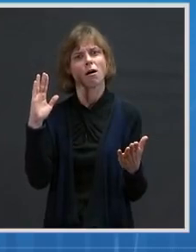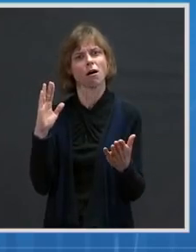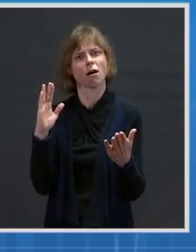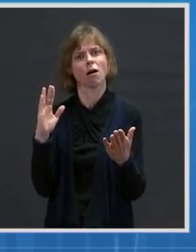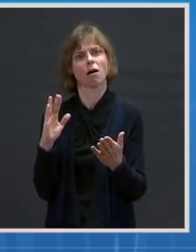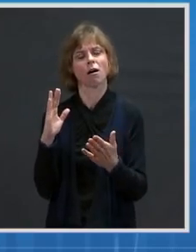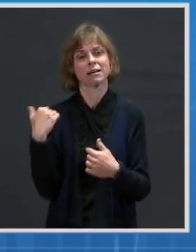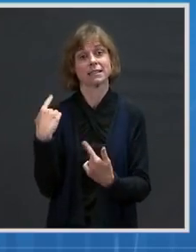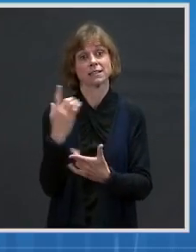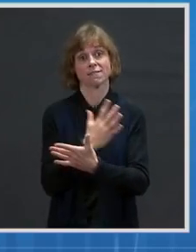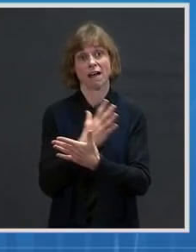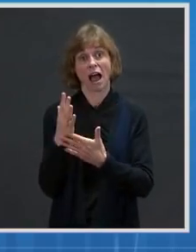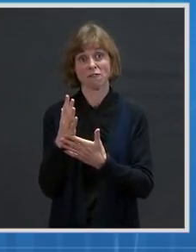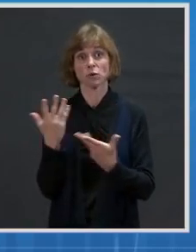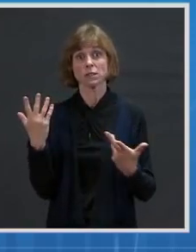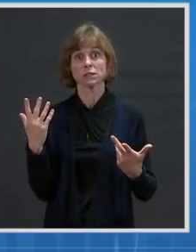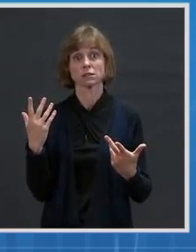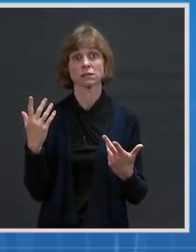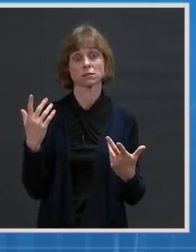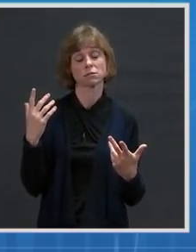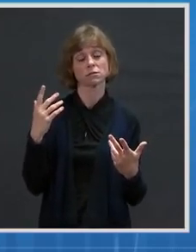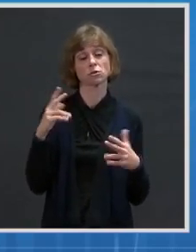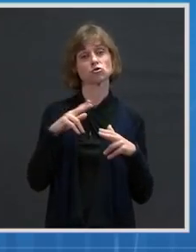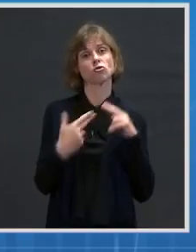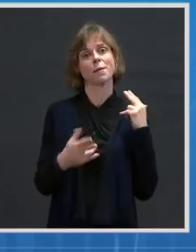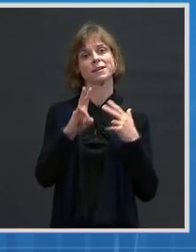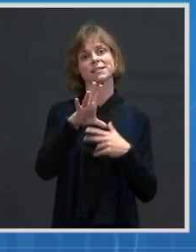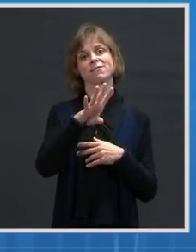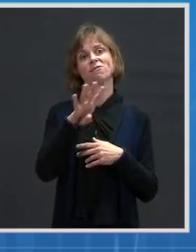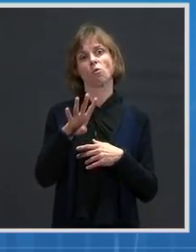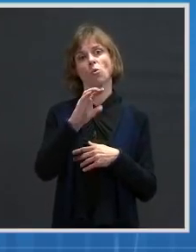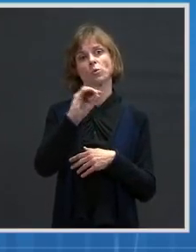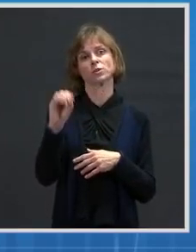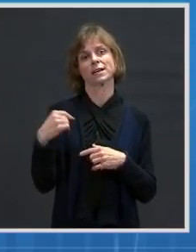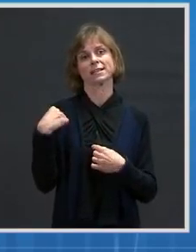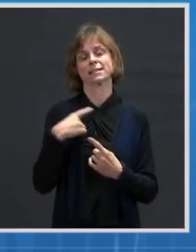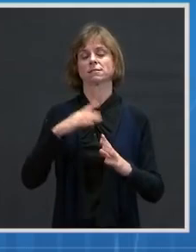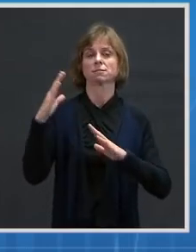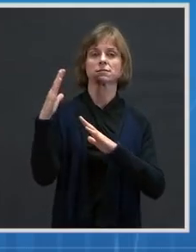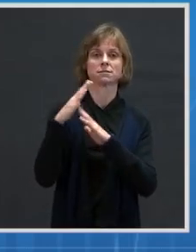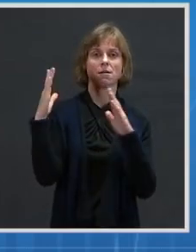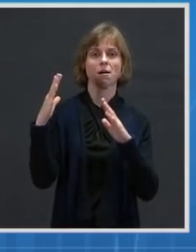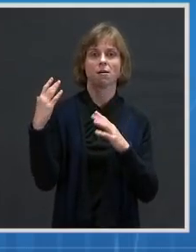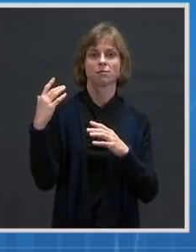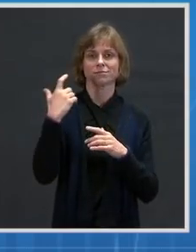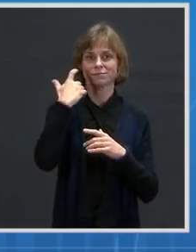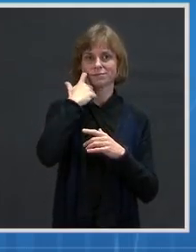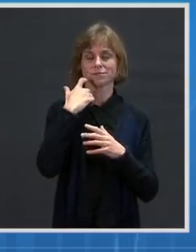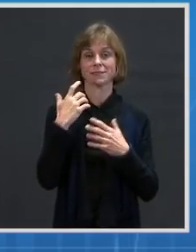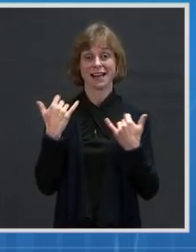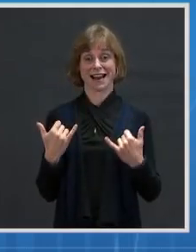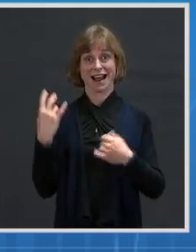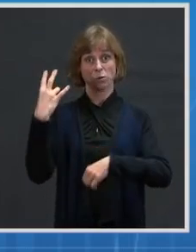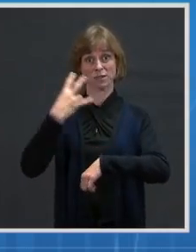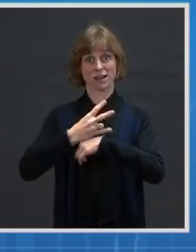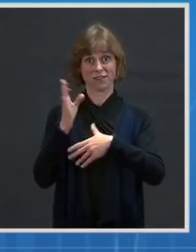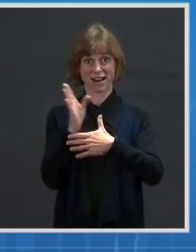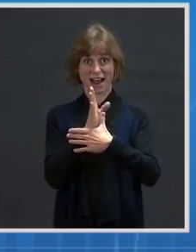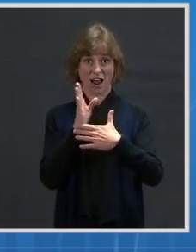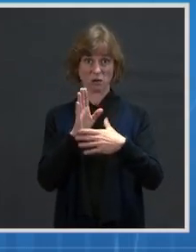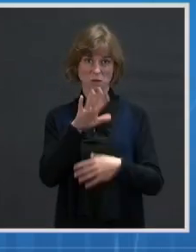dropping 74% since the peak 7-day average on January 11th. The current 7-day average,